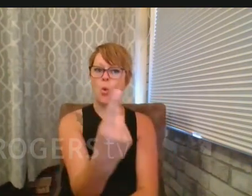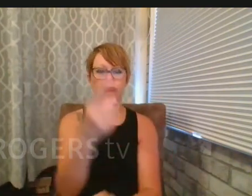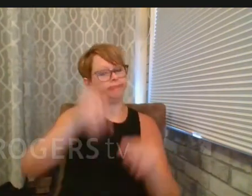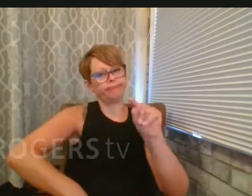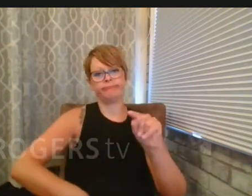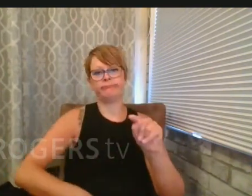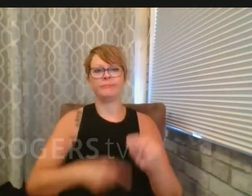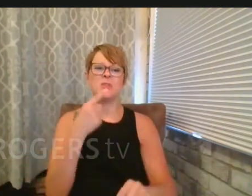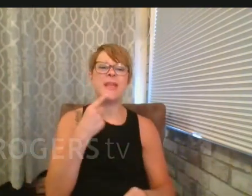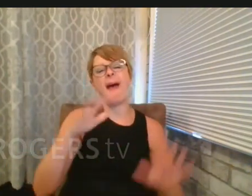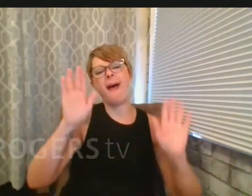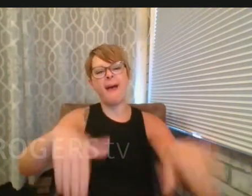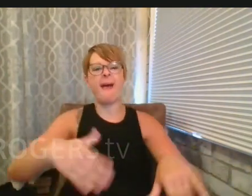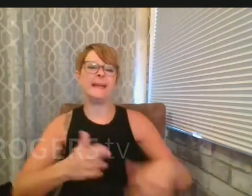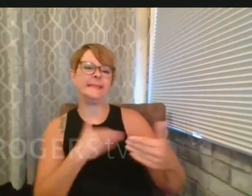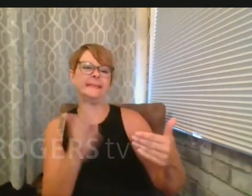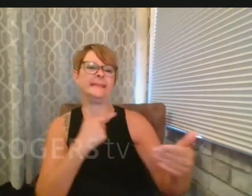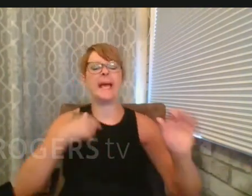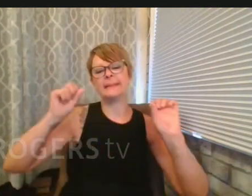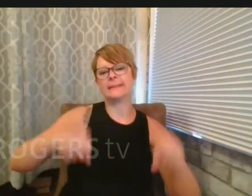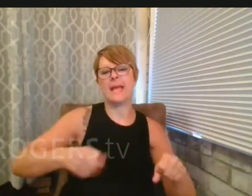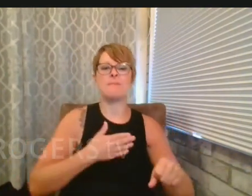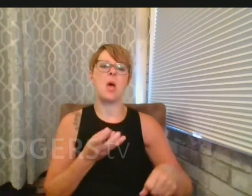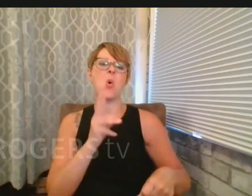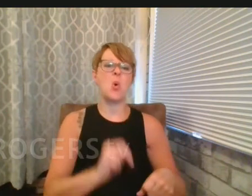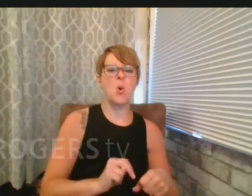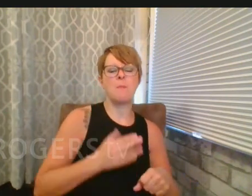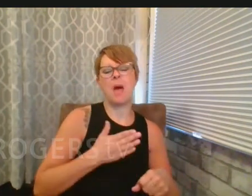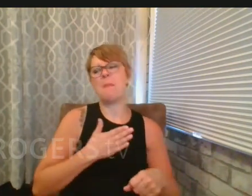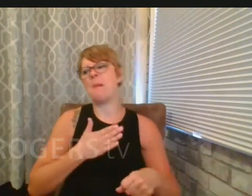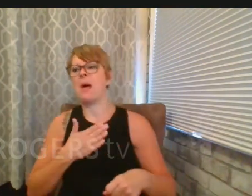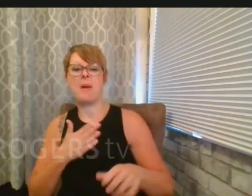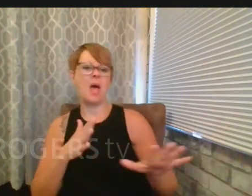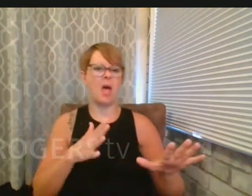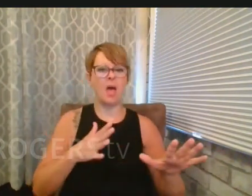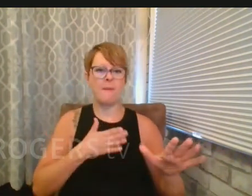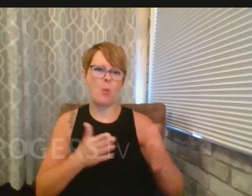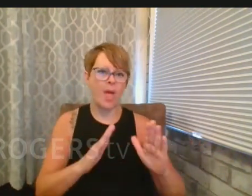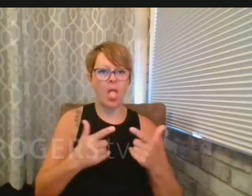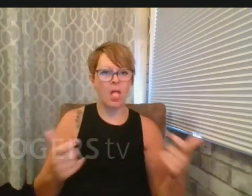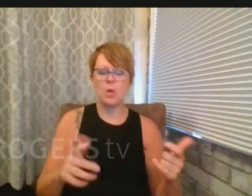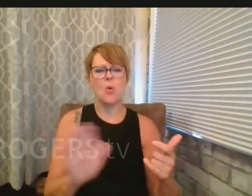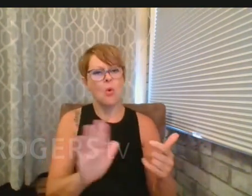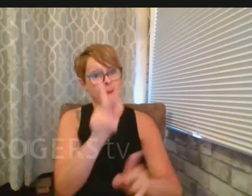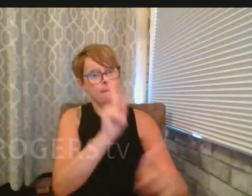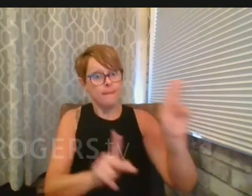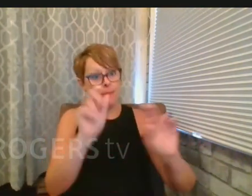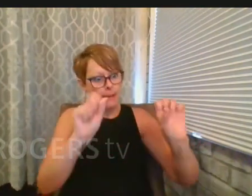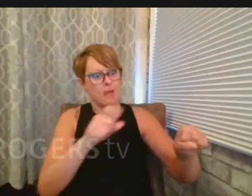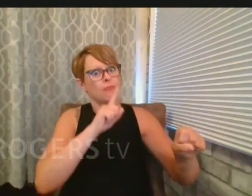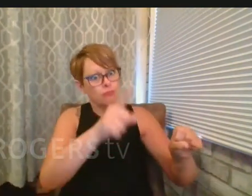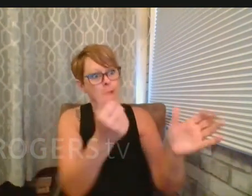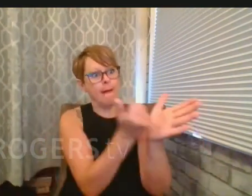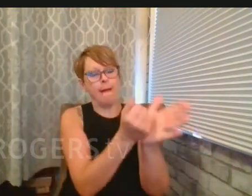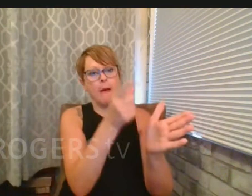is easy. I can do this. I can do my own site, my own this, my own that. No, there's people who can actually really help you